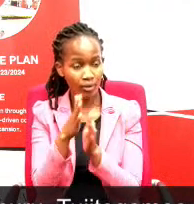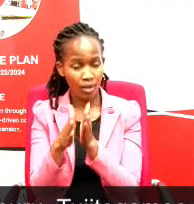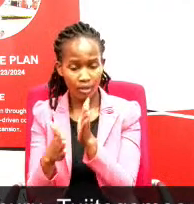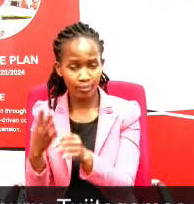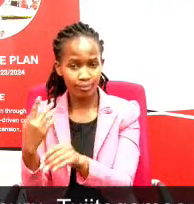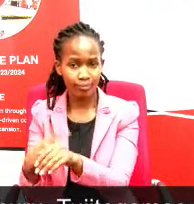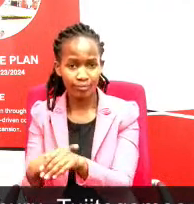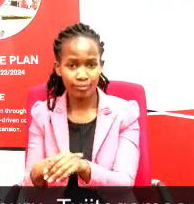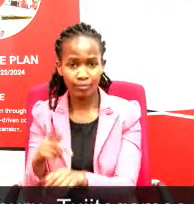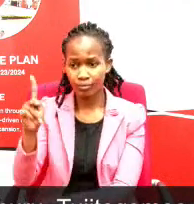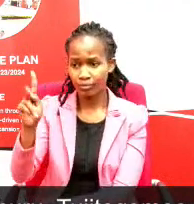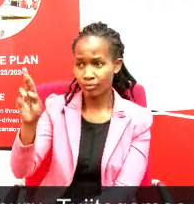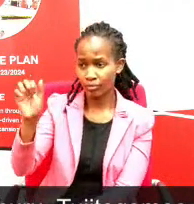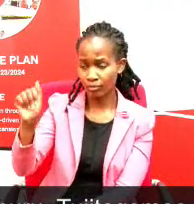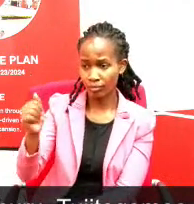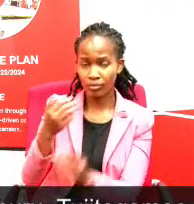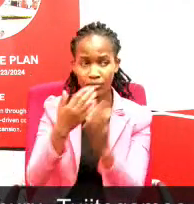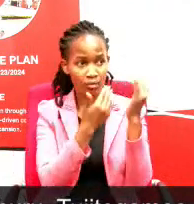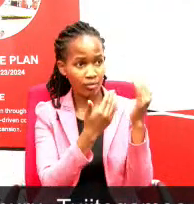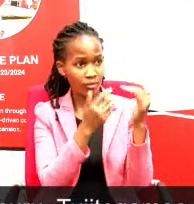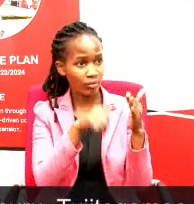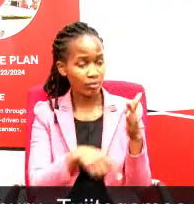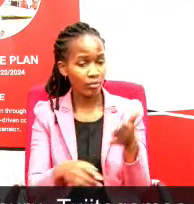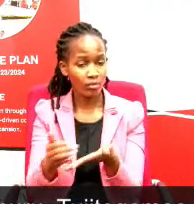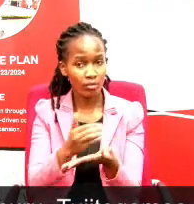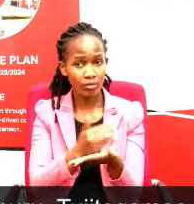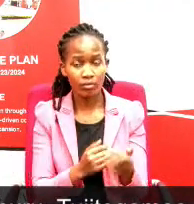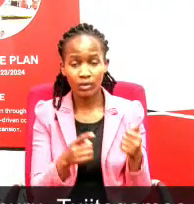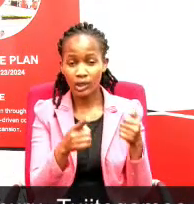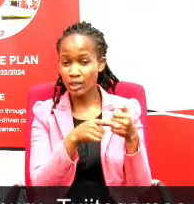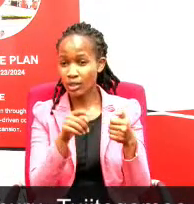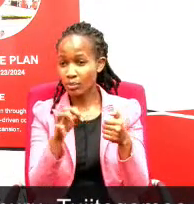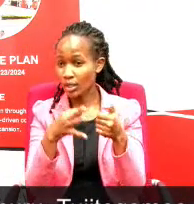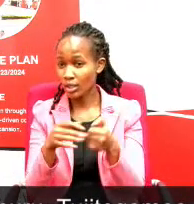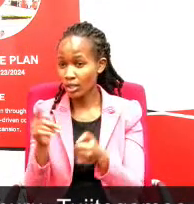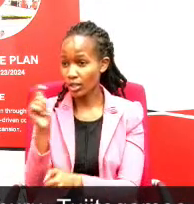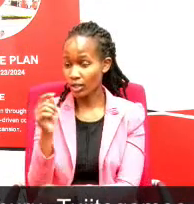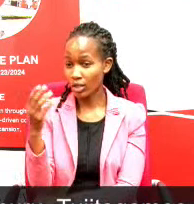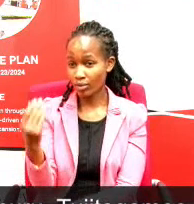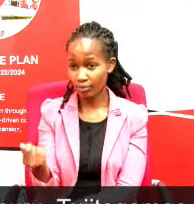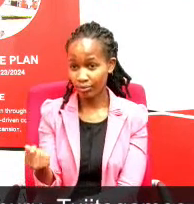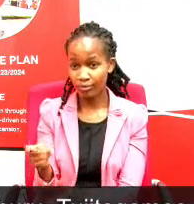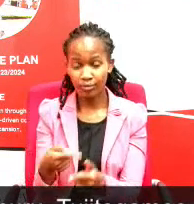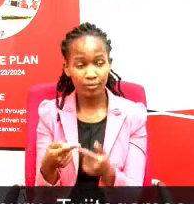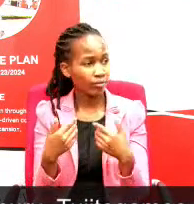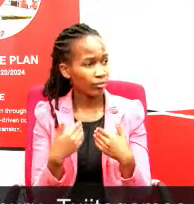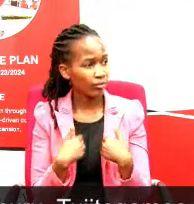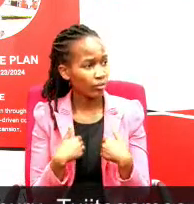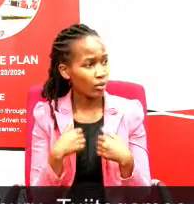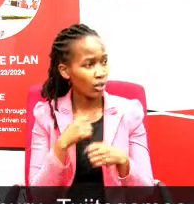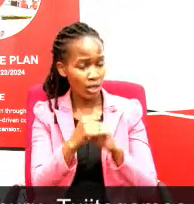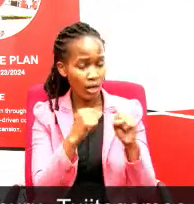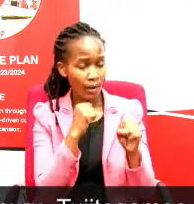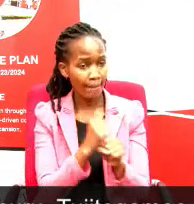period, KRA is expected to collect 6.8 trillion and sustain an annual average growth